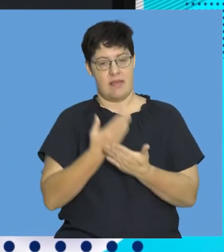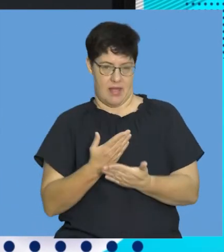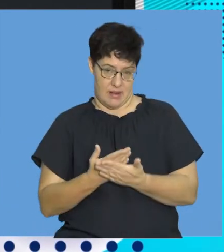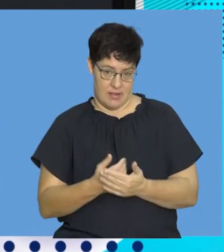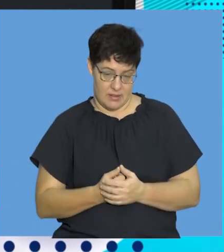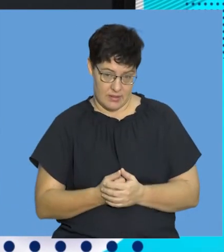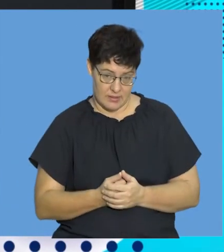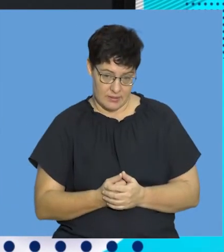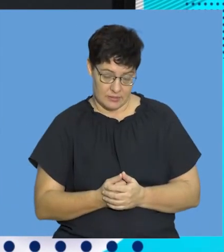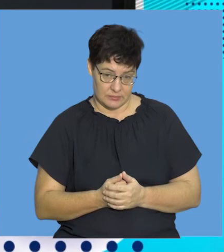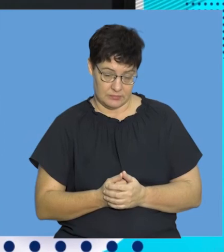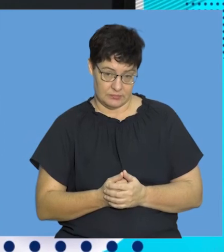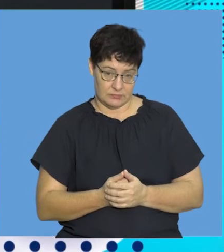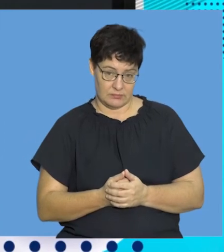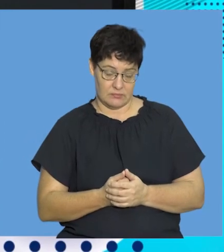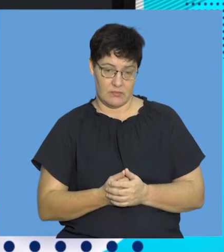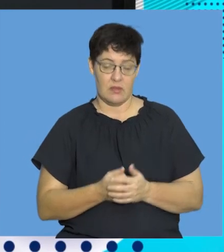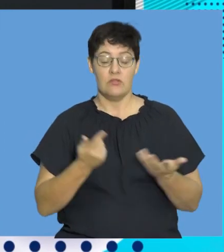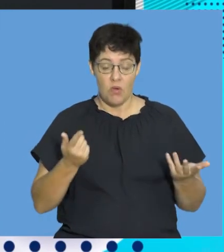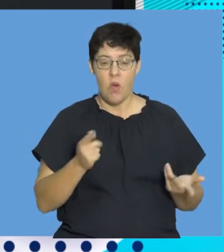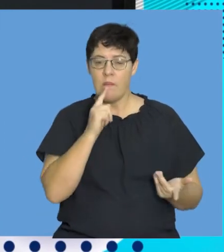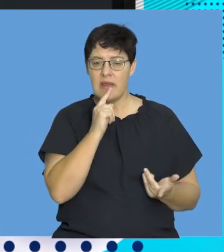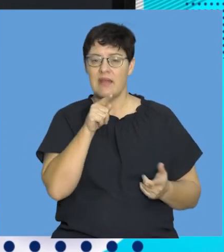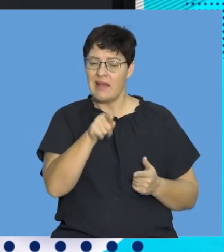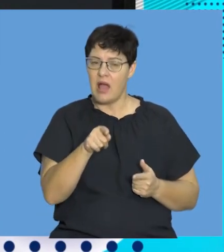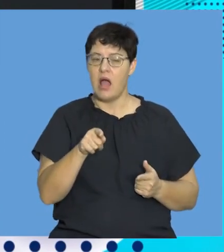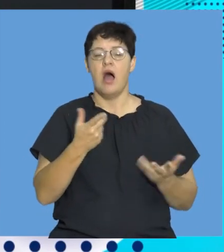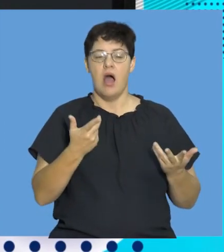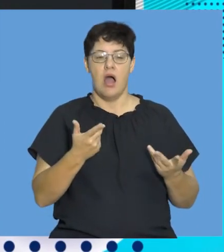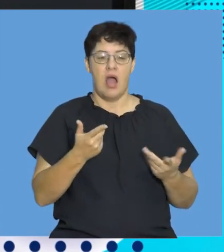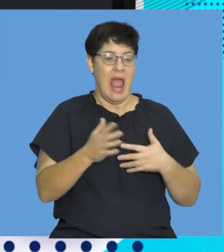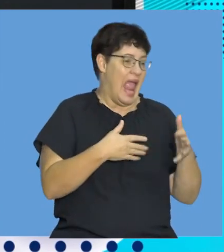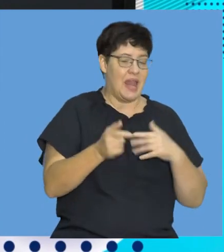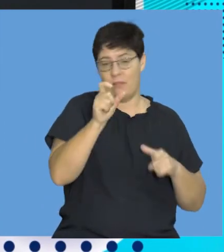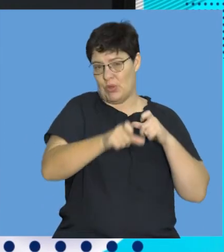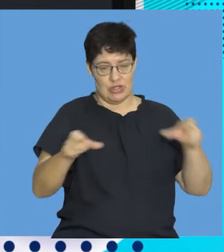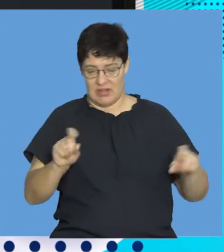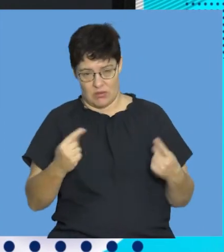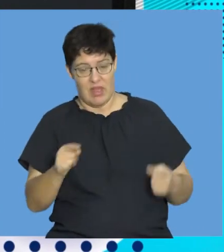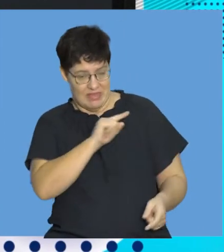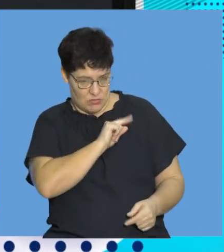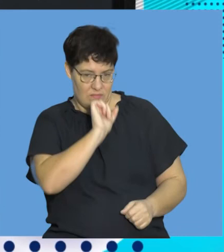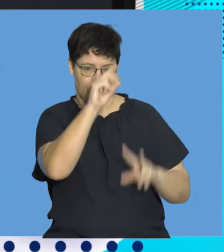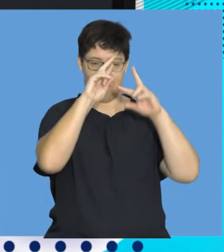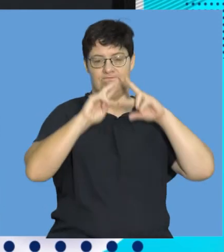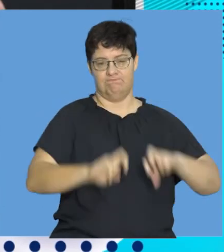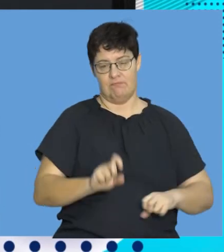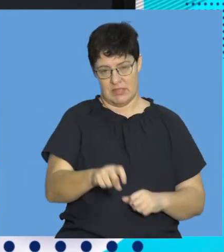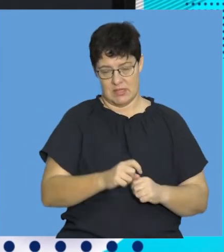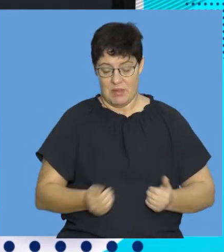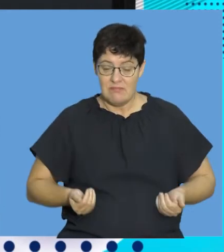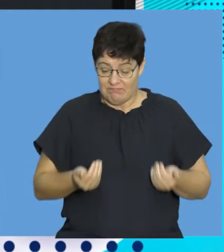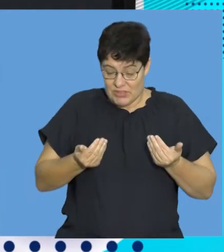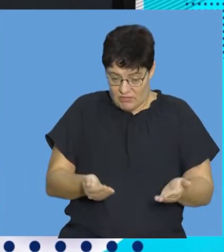that the person that you are giving the credit to will have the ability to pay back and to settle and